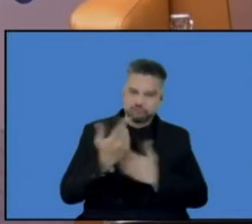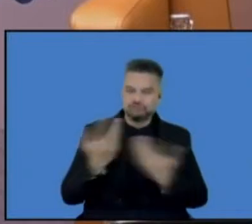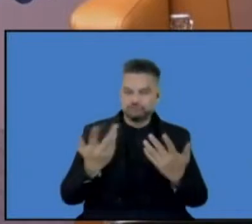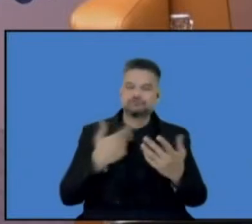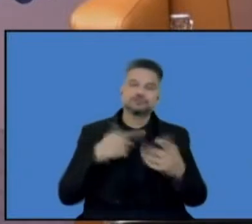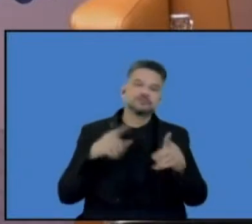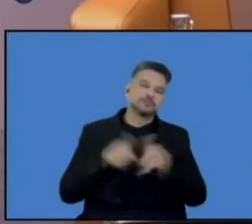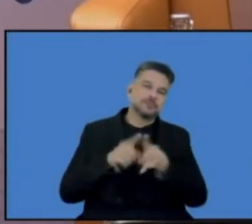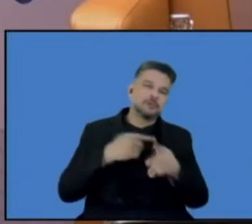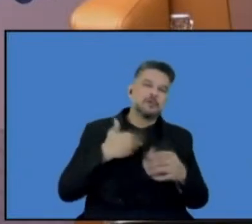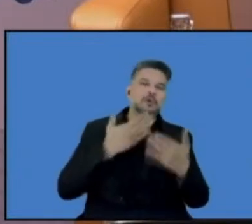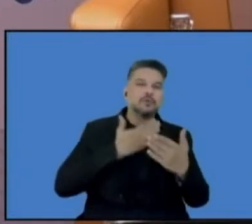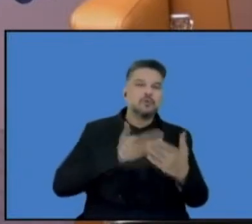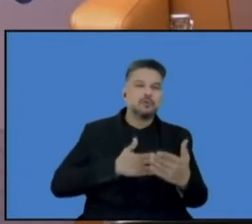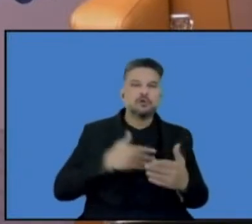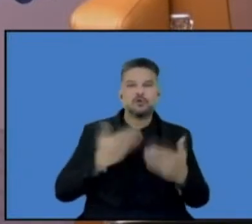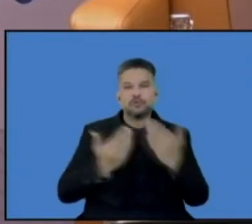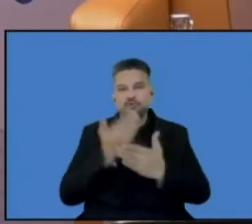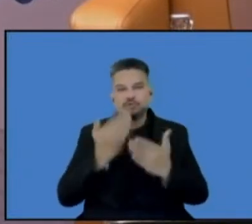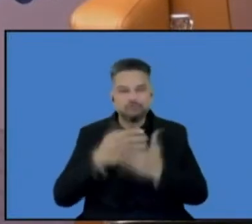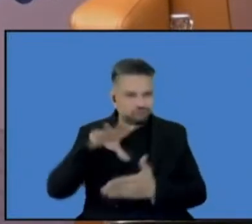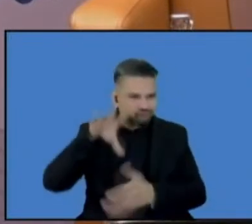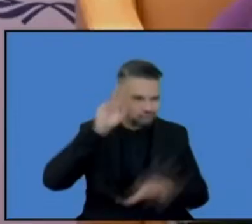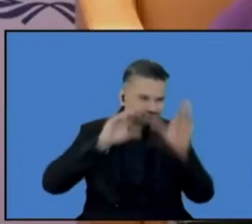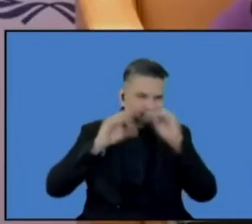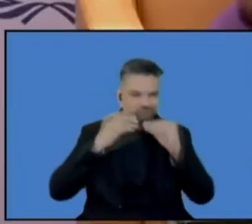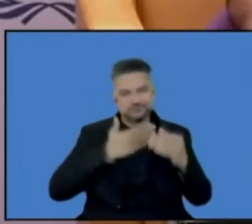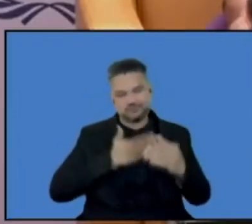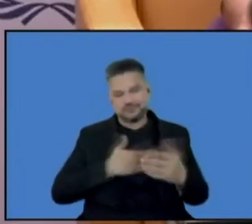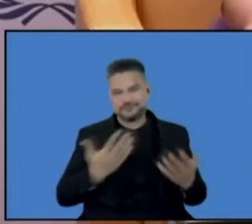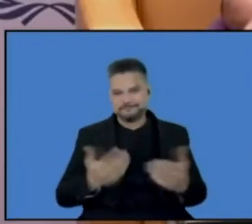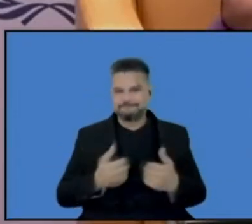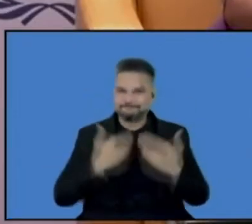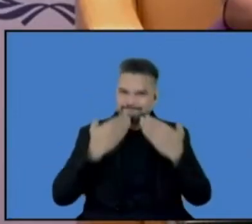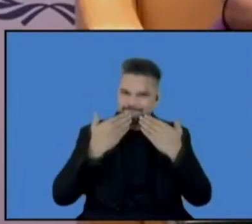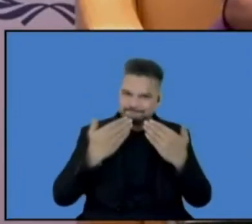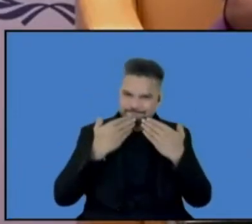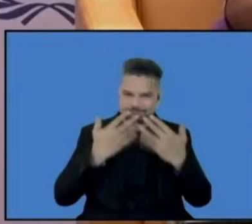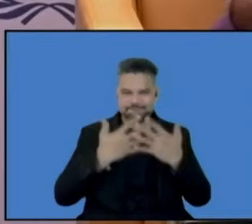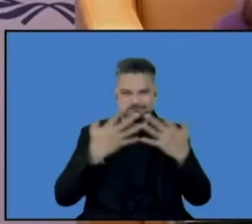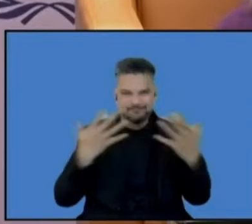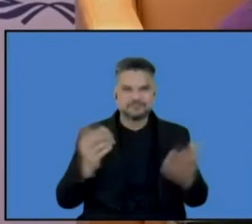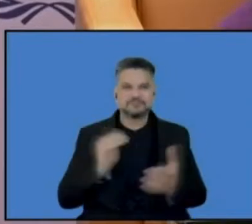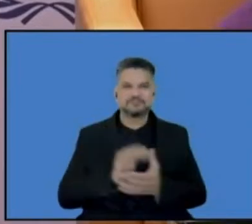others. And back to you, Gert. Thank you. Thank you very much, Ibu Indah.